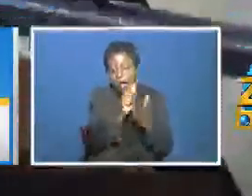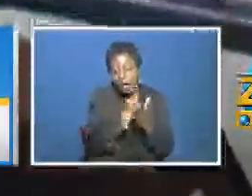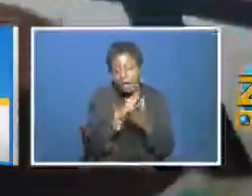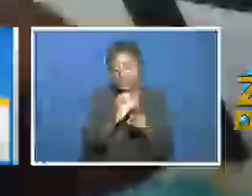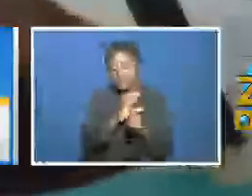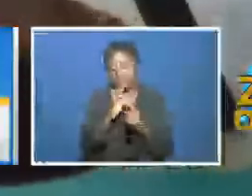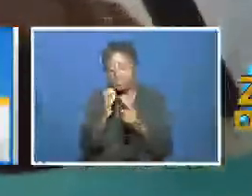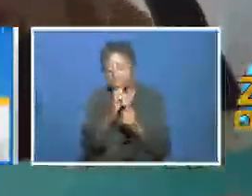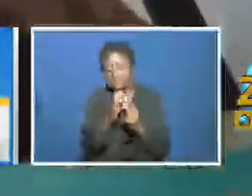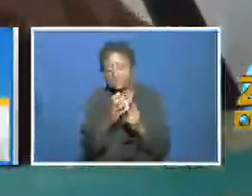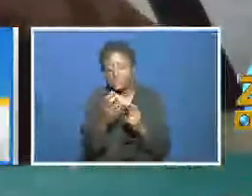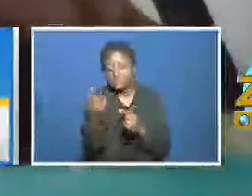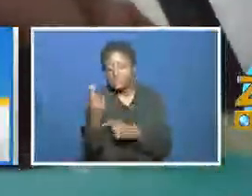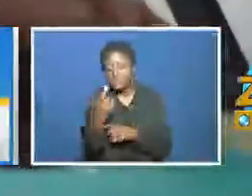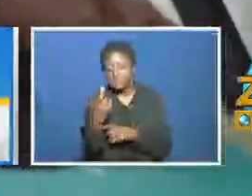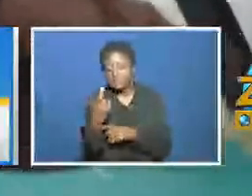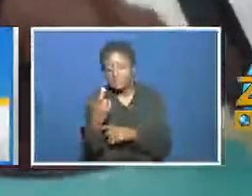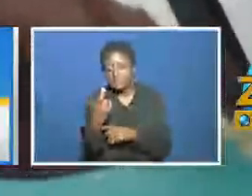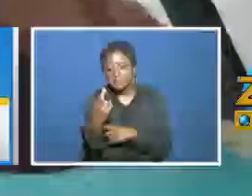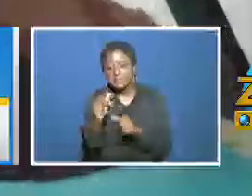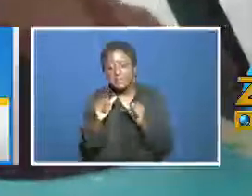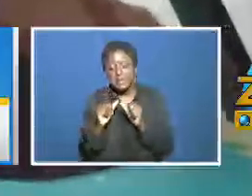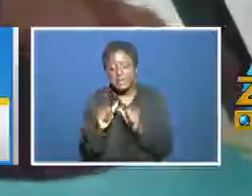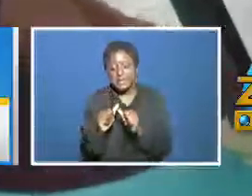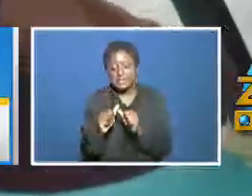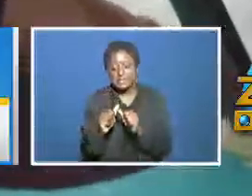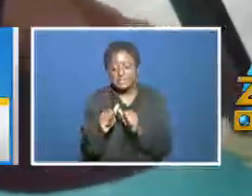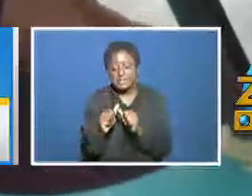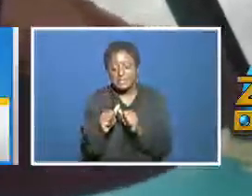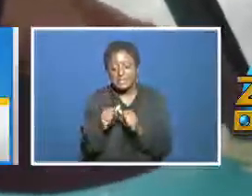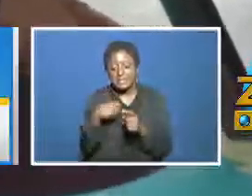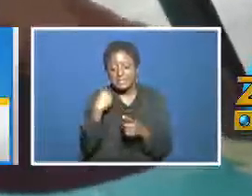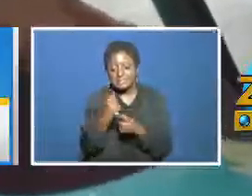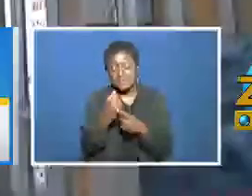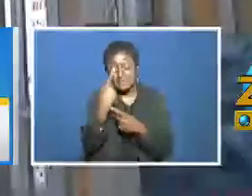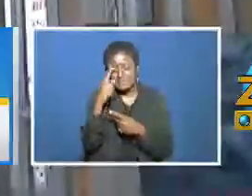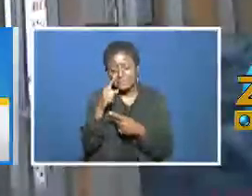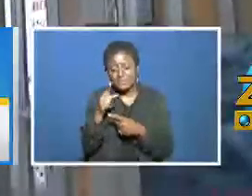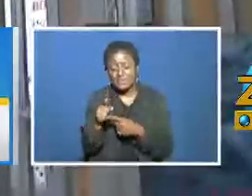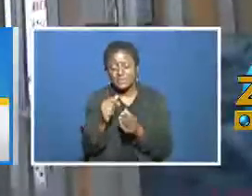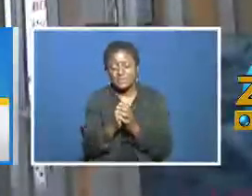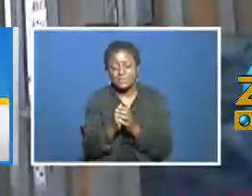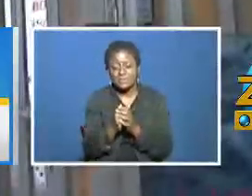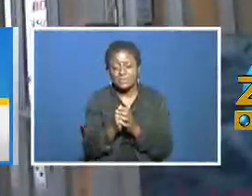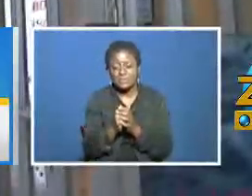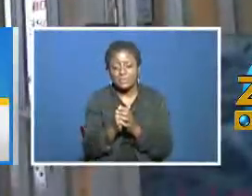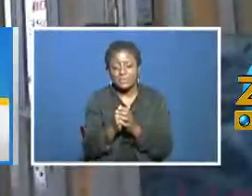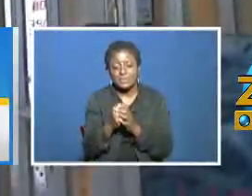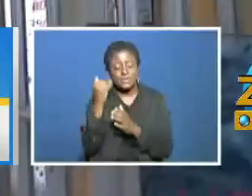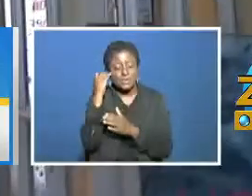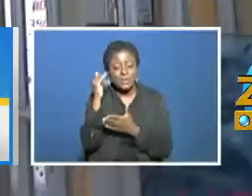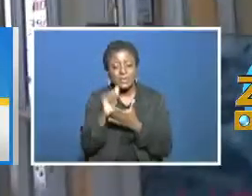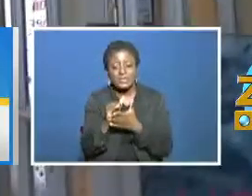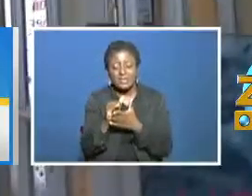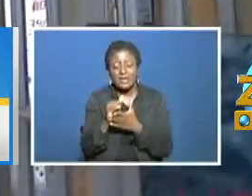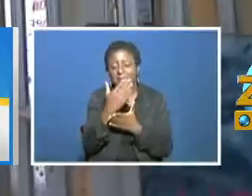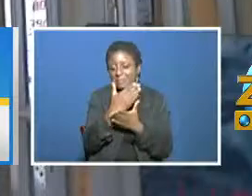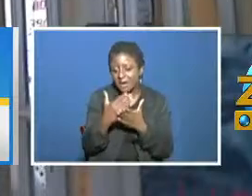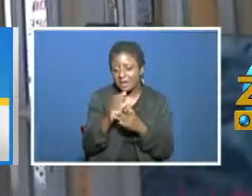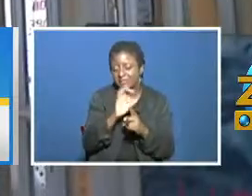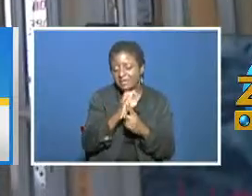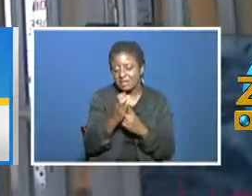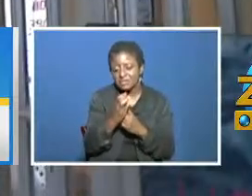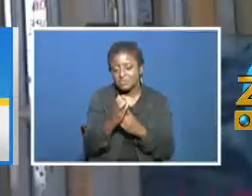hand, having lasting positive effects for youth. Knowing that part of your culture gives you a better understanding of how